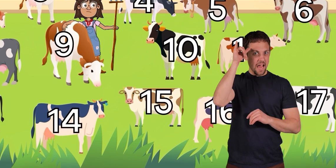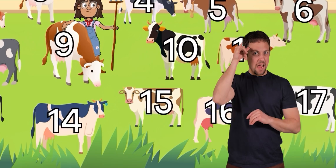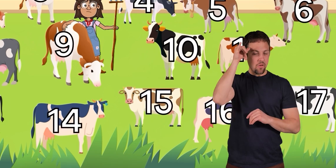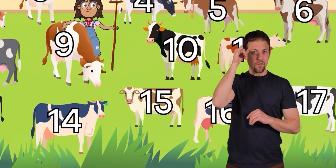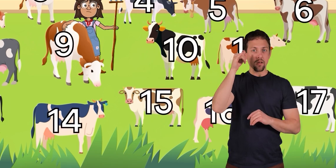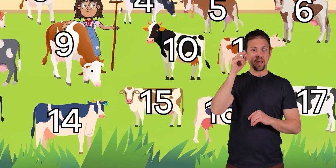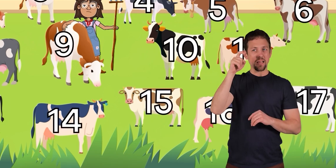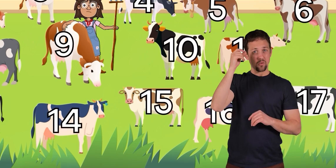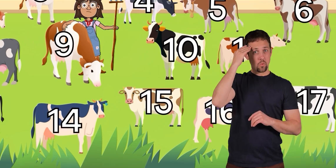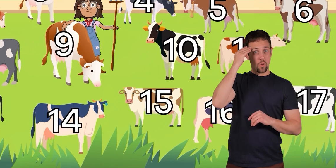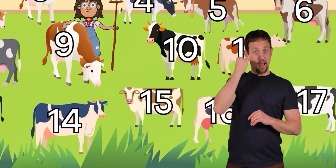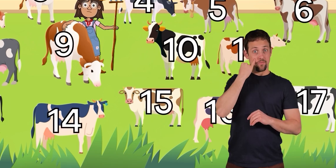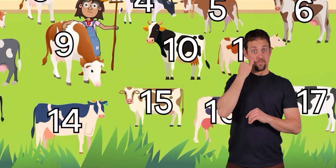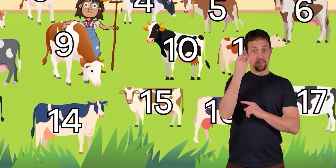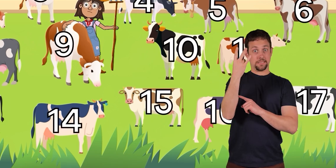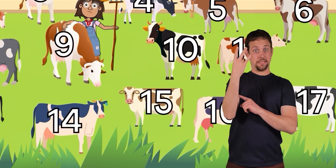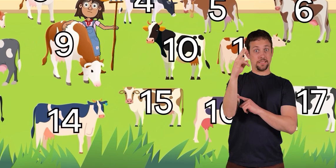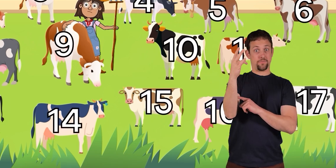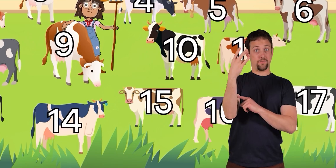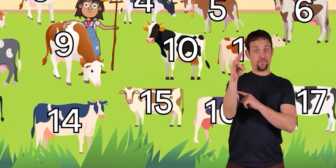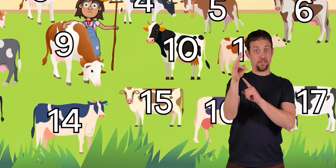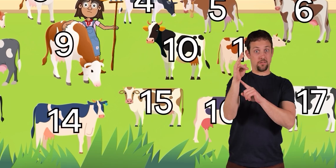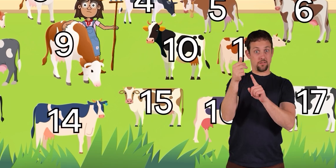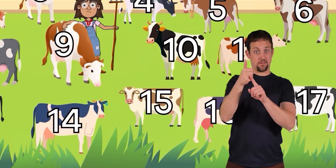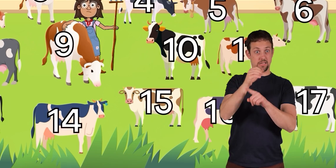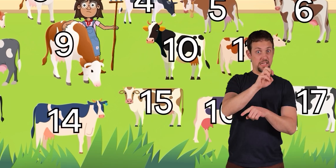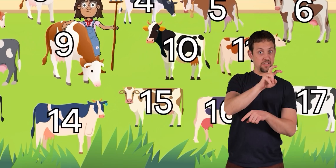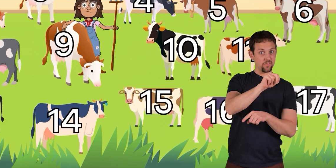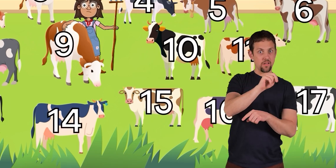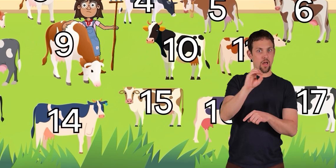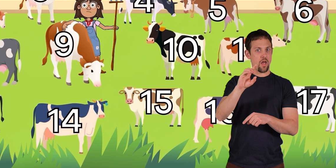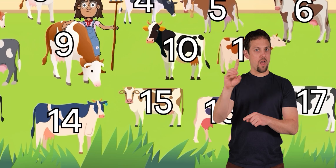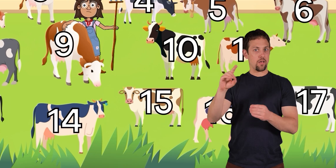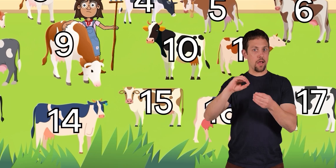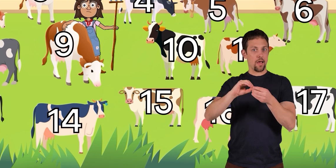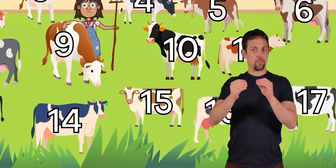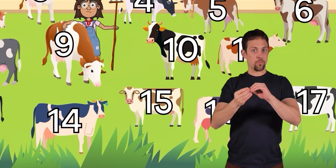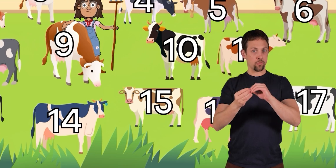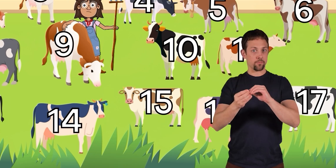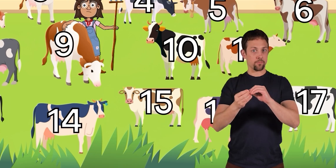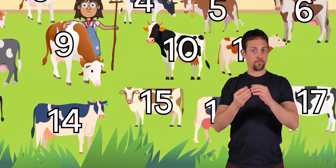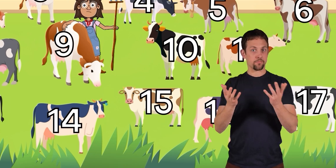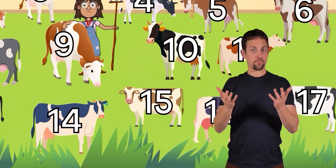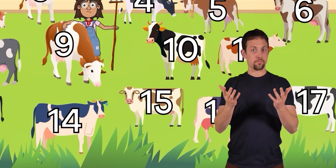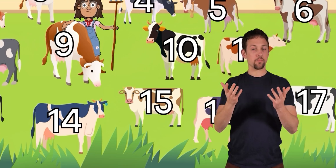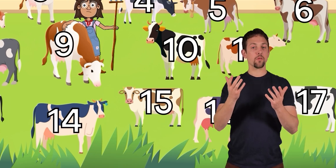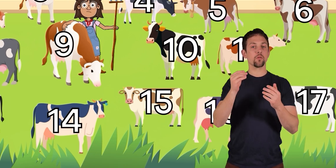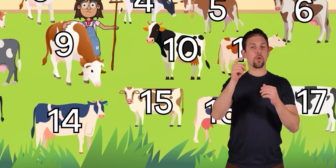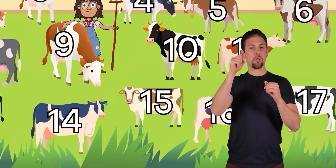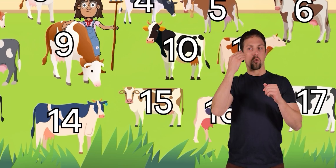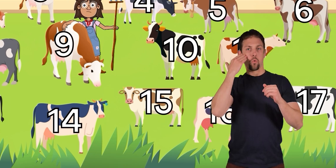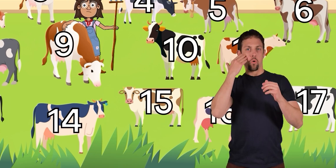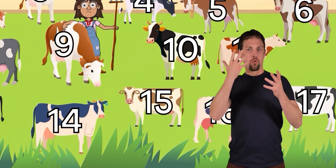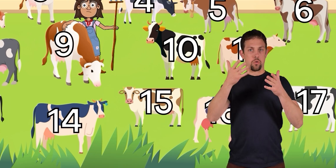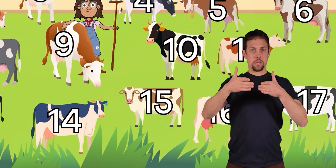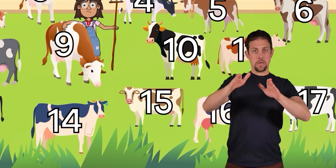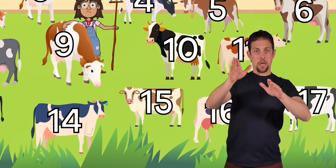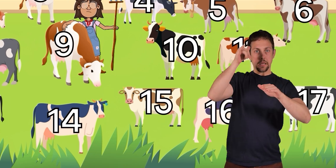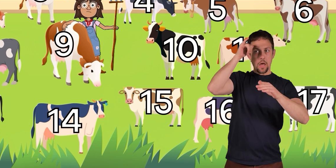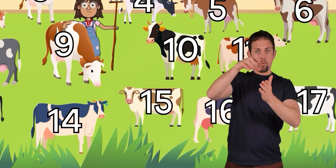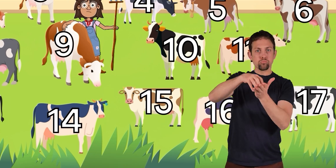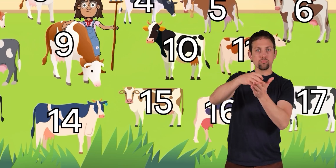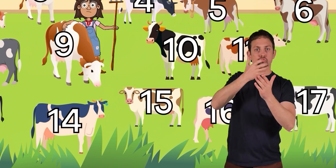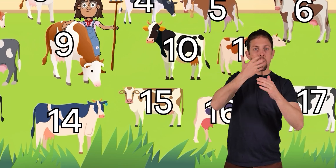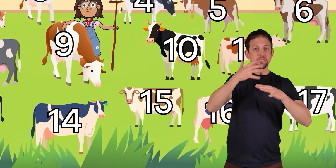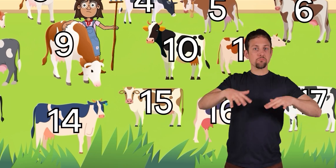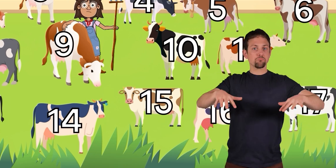cows, and needs to know if 17 is an even or an odd number, so she can know where to let them graze.